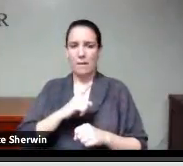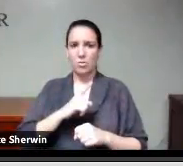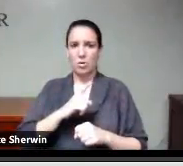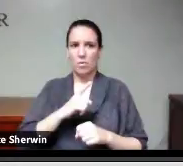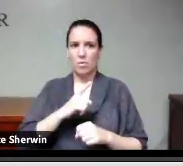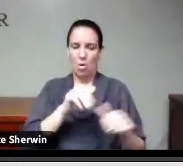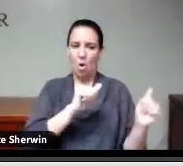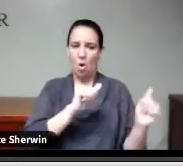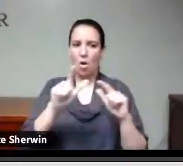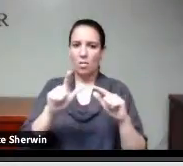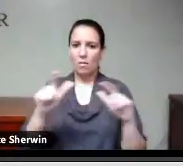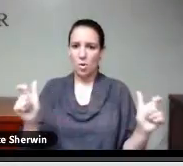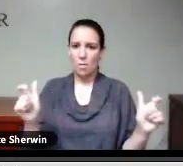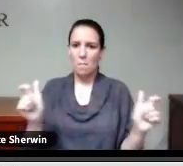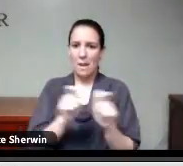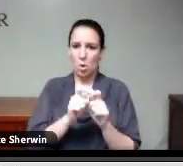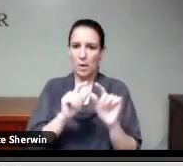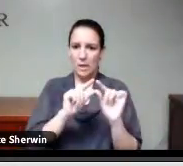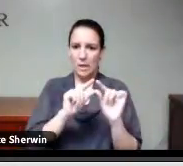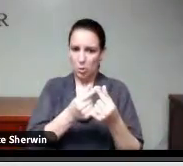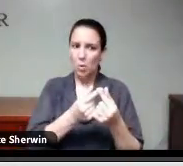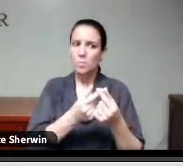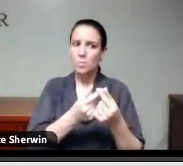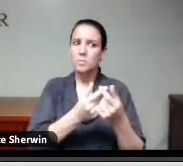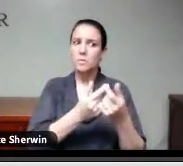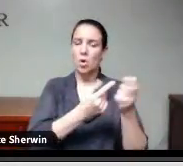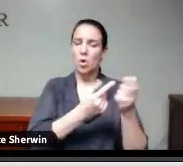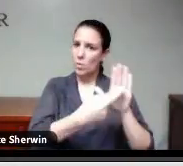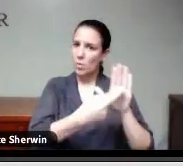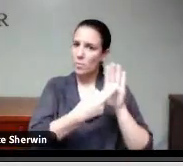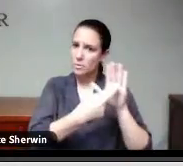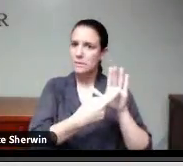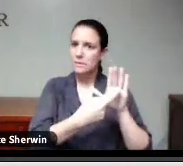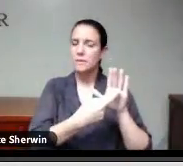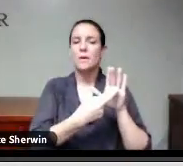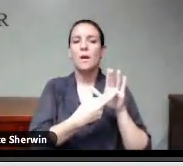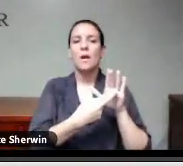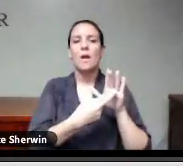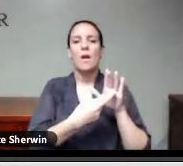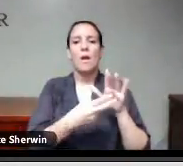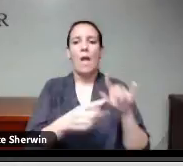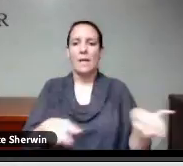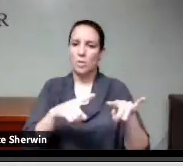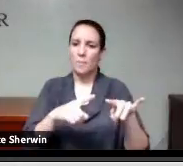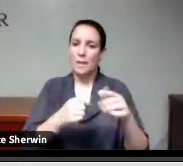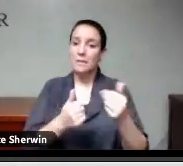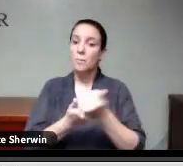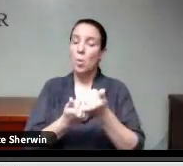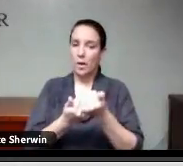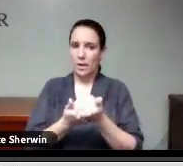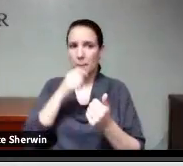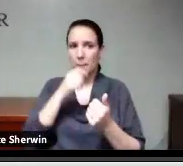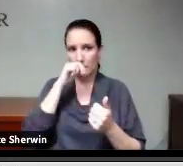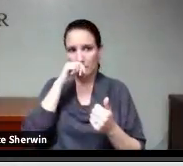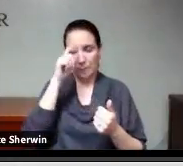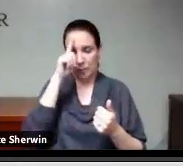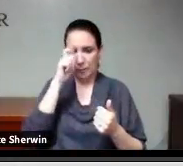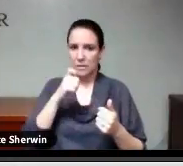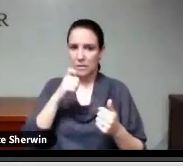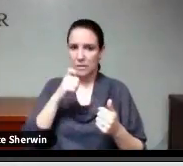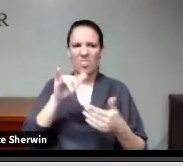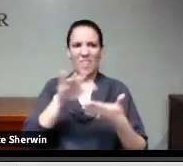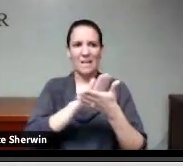and cultures as we go about our collection development work. And so one of the things that this document also does